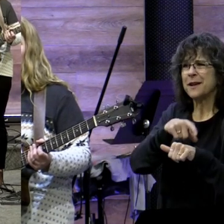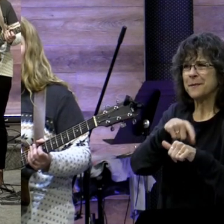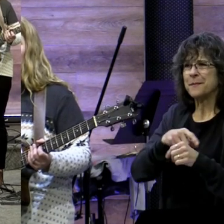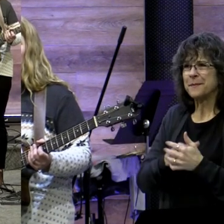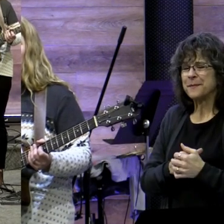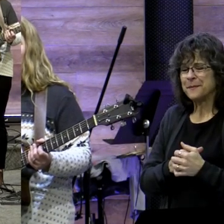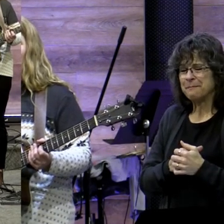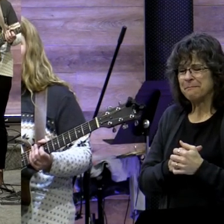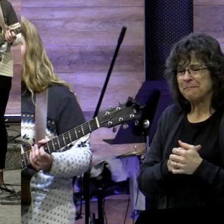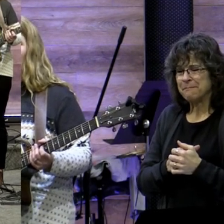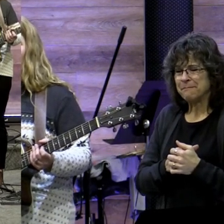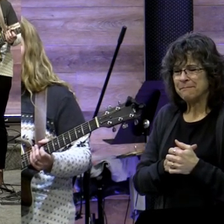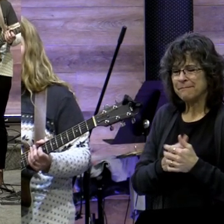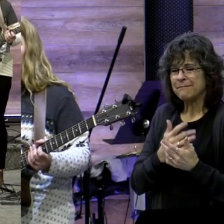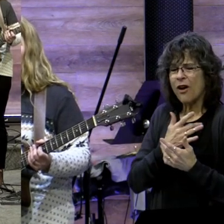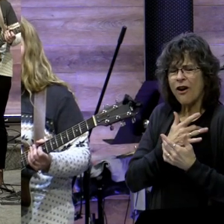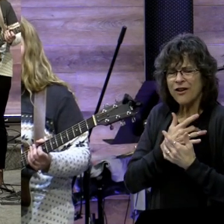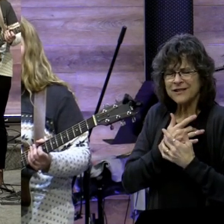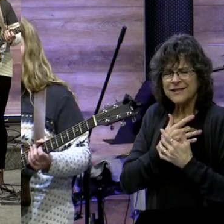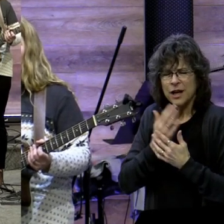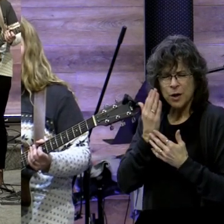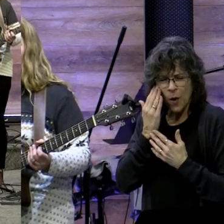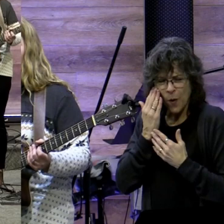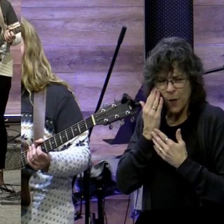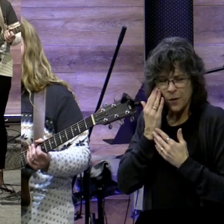hearts that go from death to life